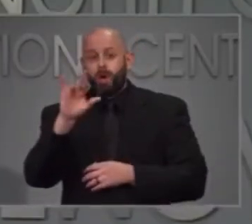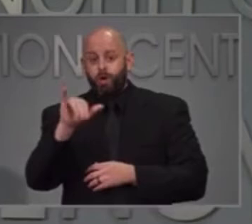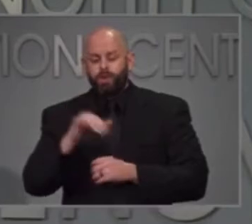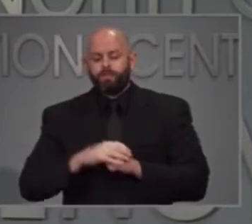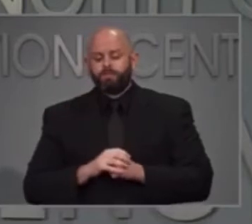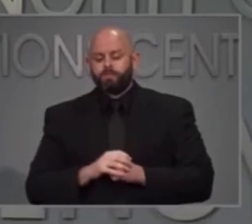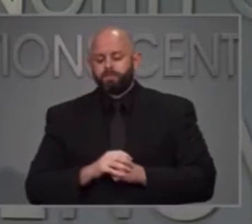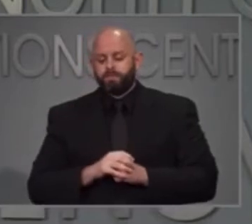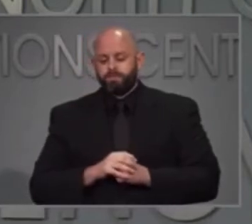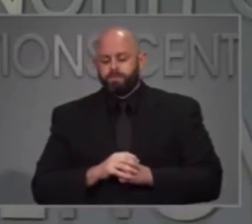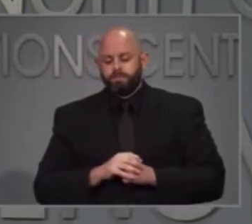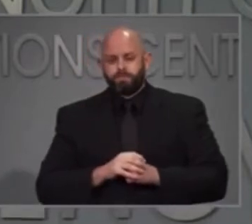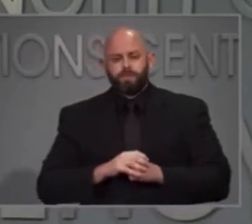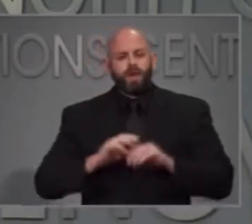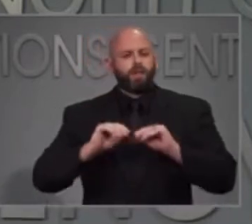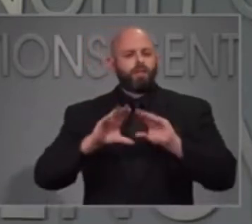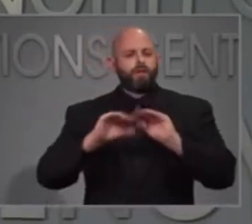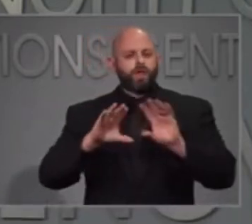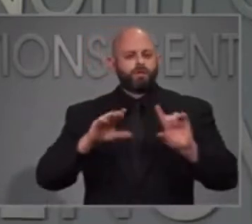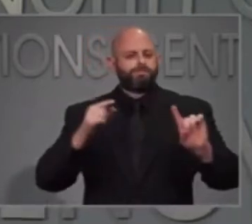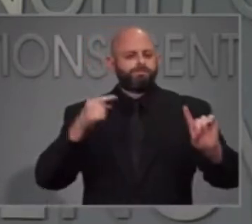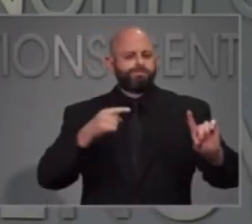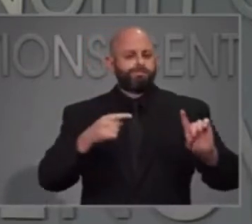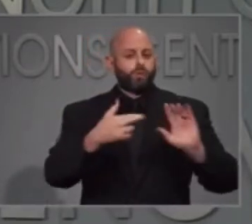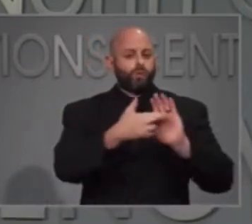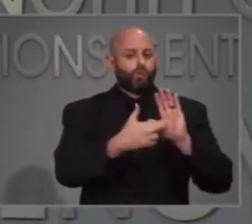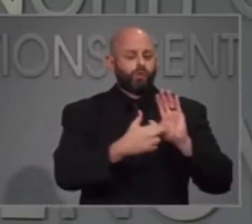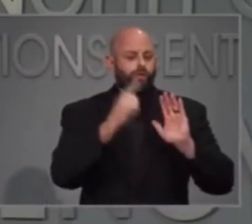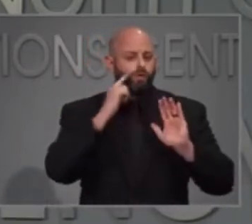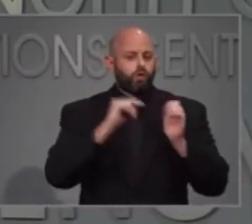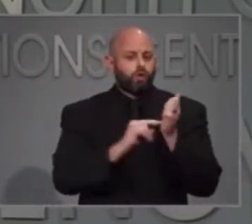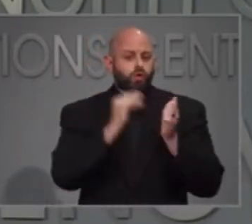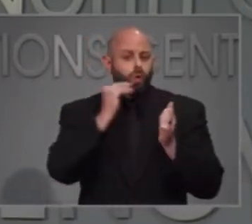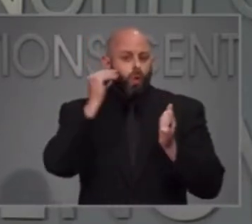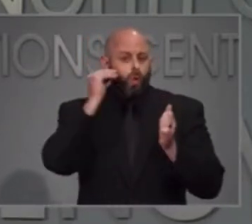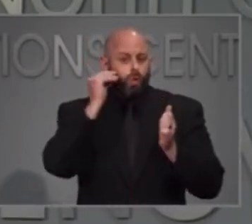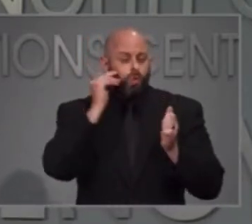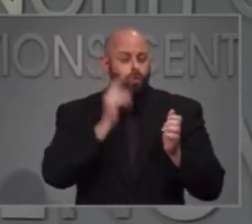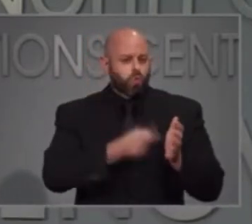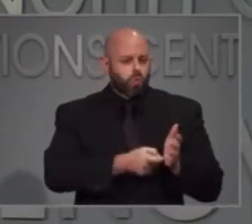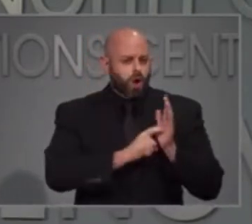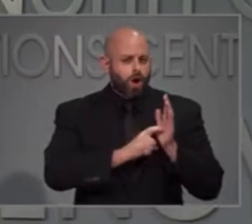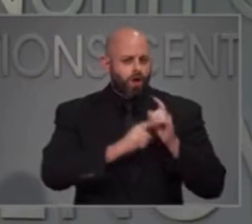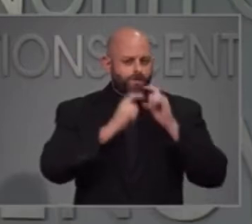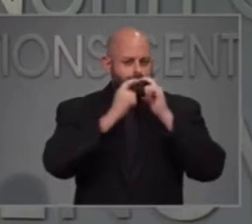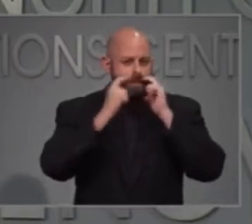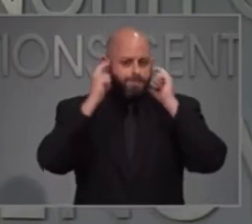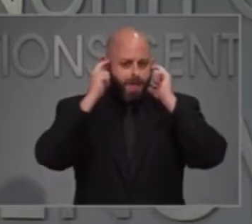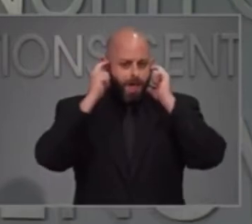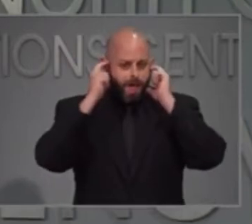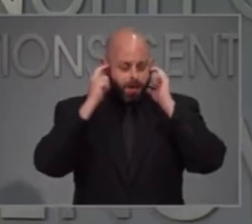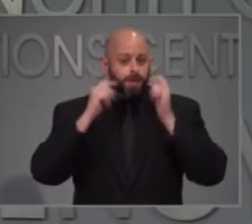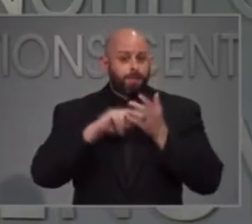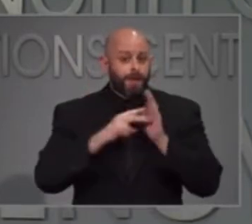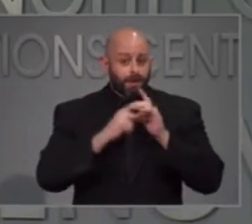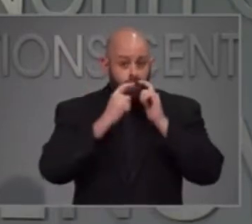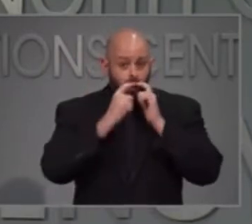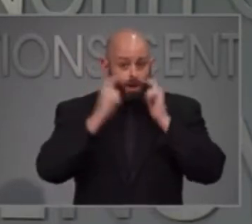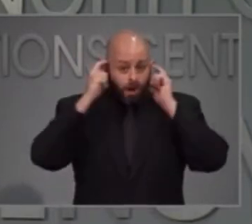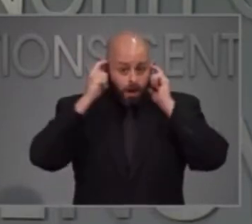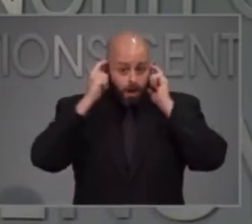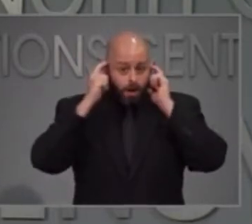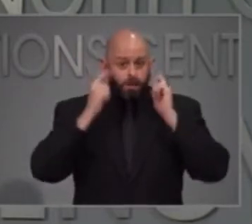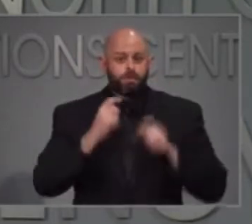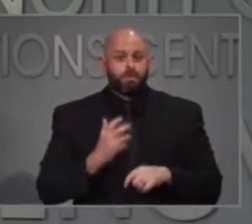new measures for nursing homes since they're required to wear face masks. Is that considered N95 masks or will homemade